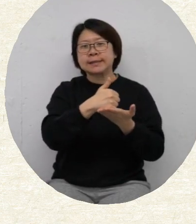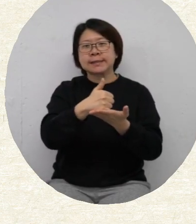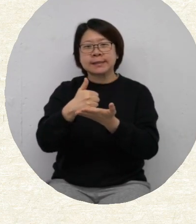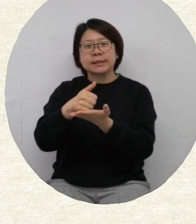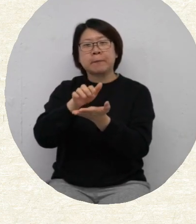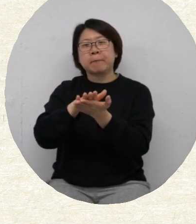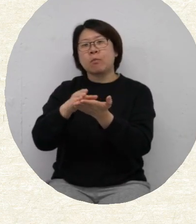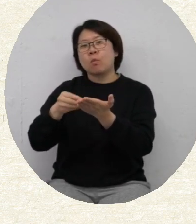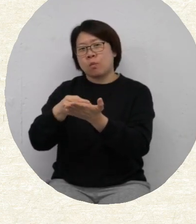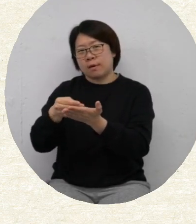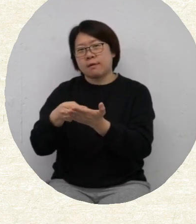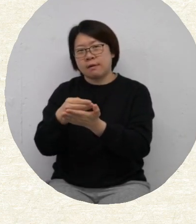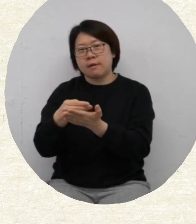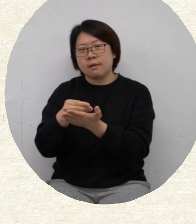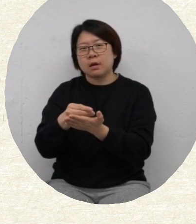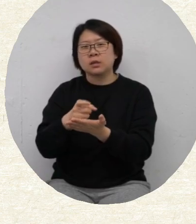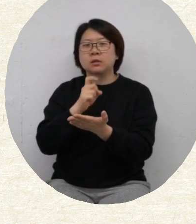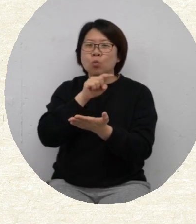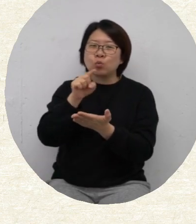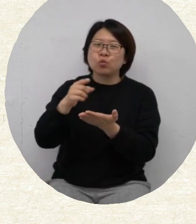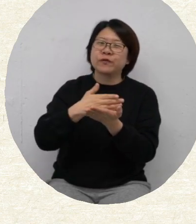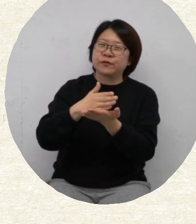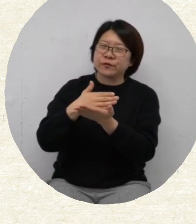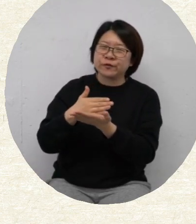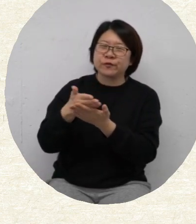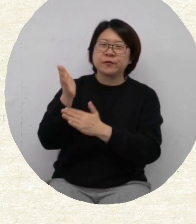that we have invited printmasters to